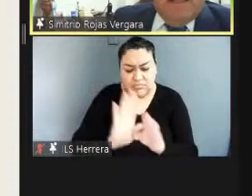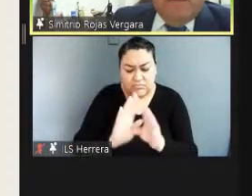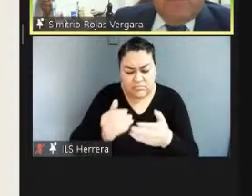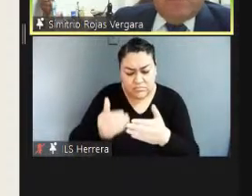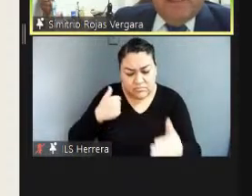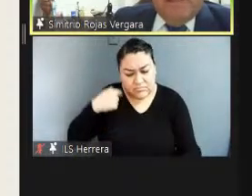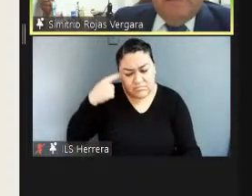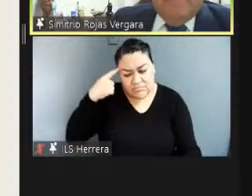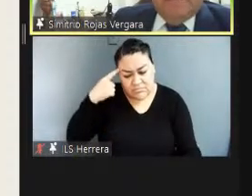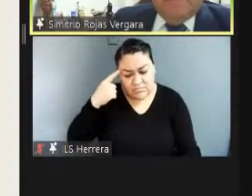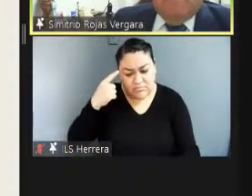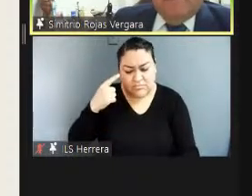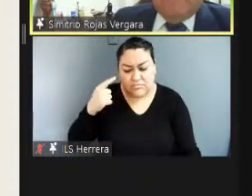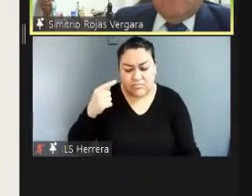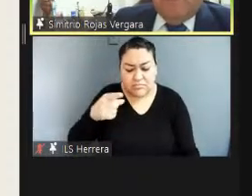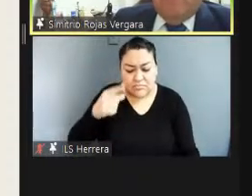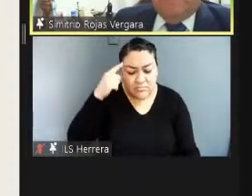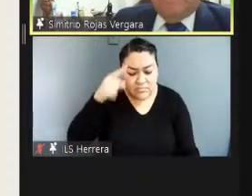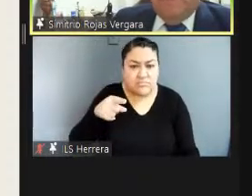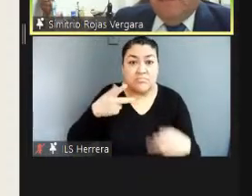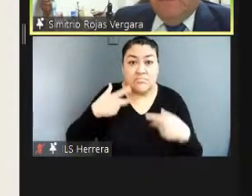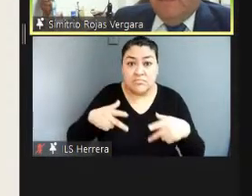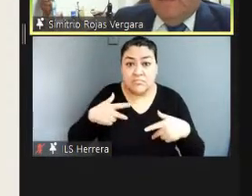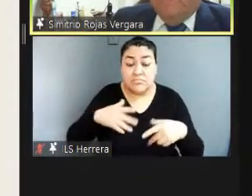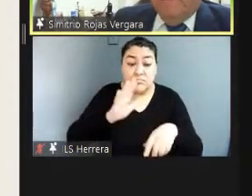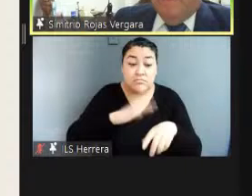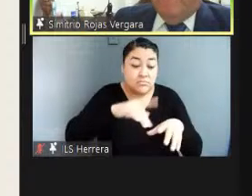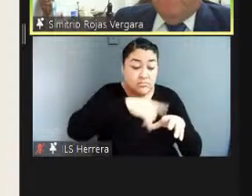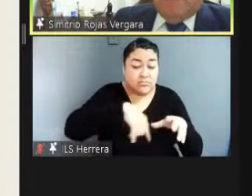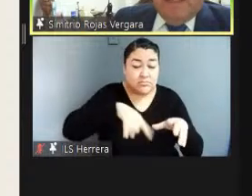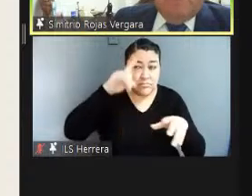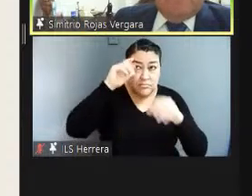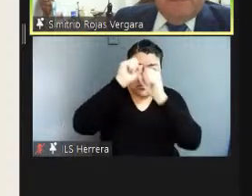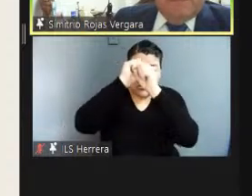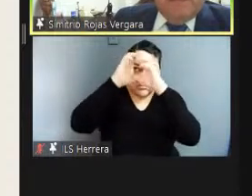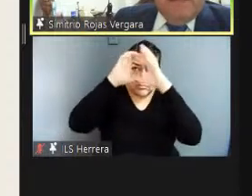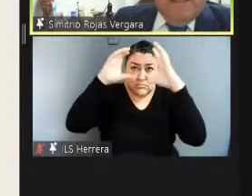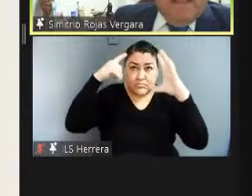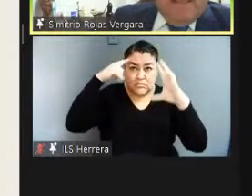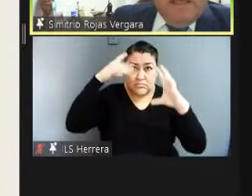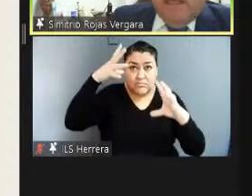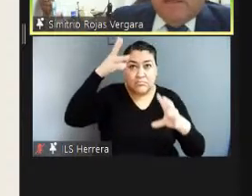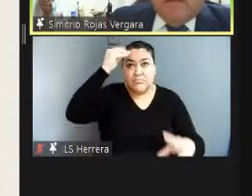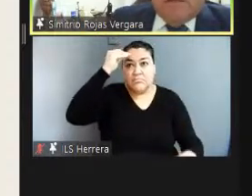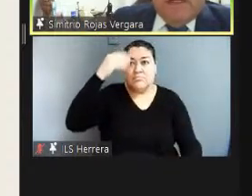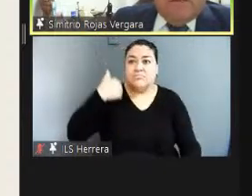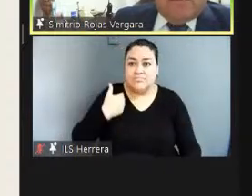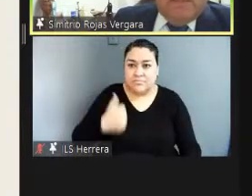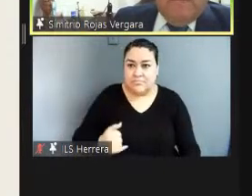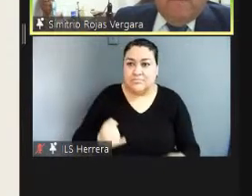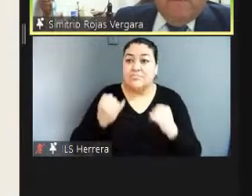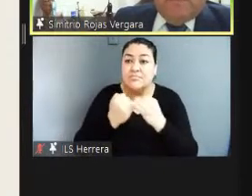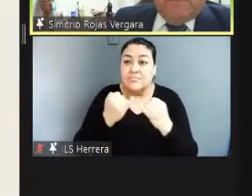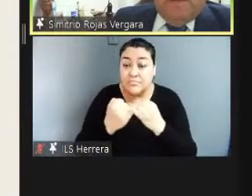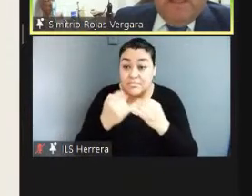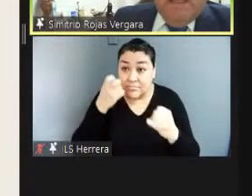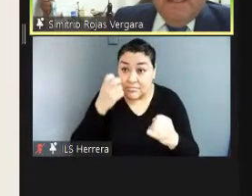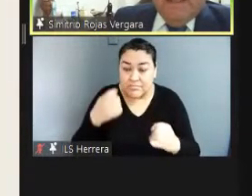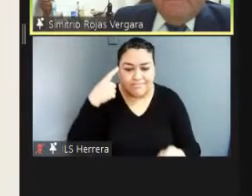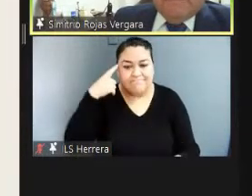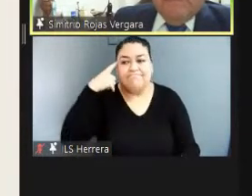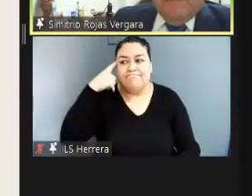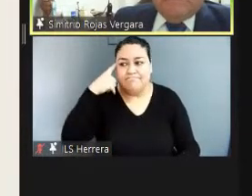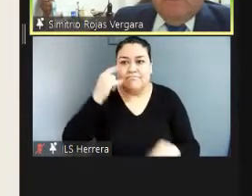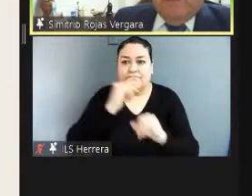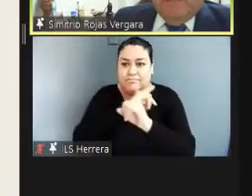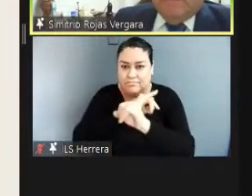based on data and information. They need to be able to try to look for increased understanding and insight,